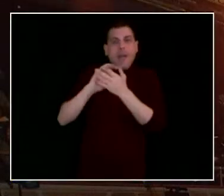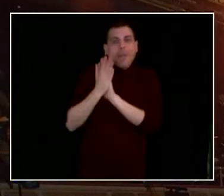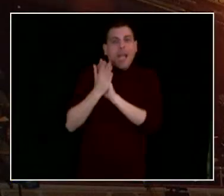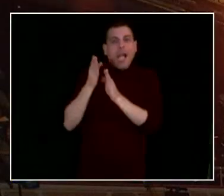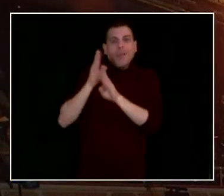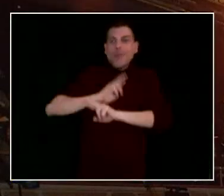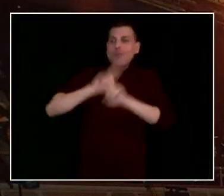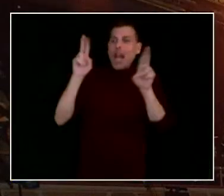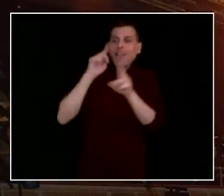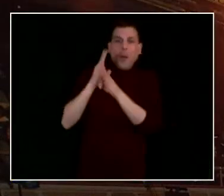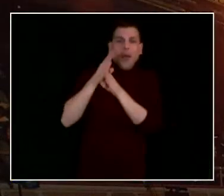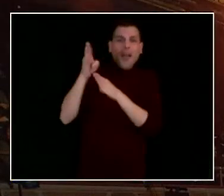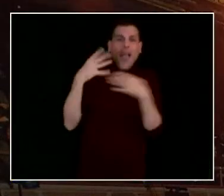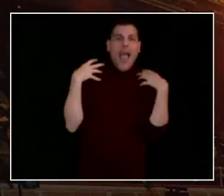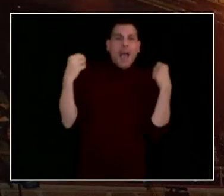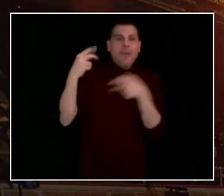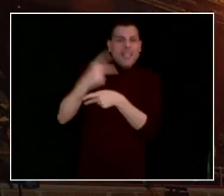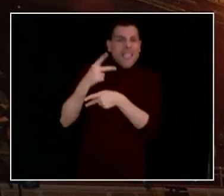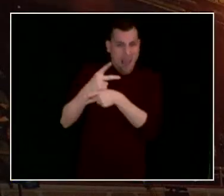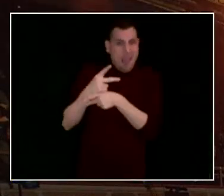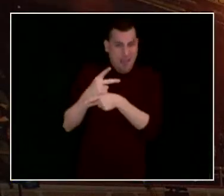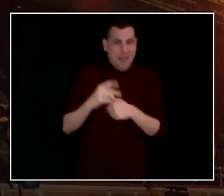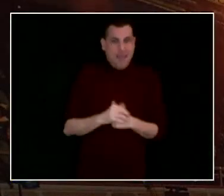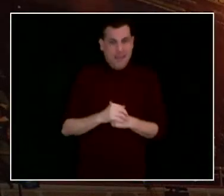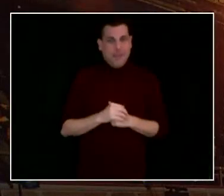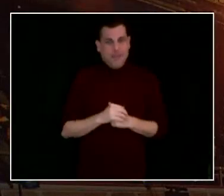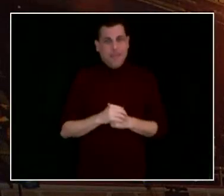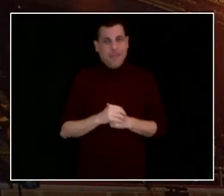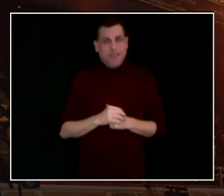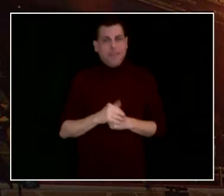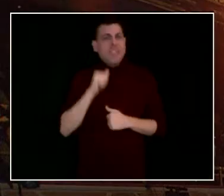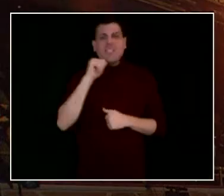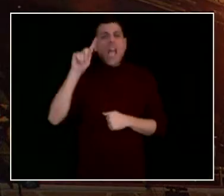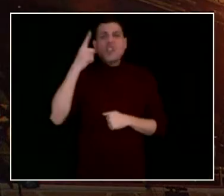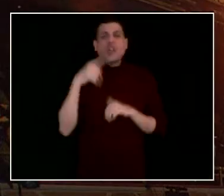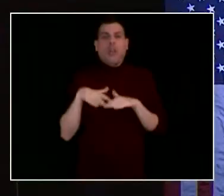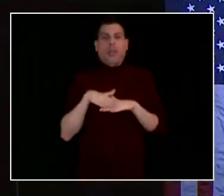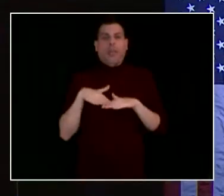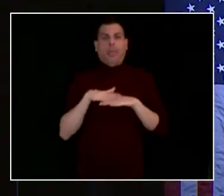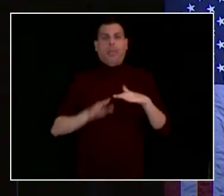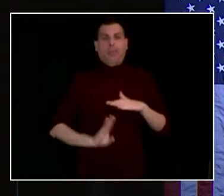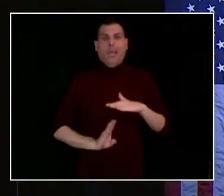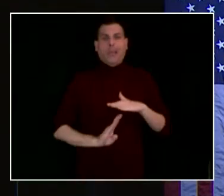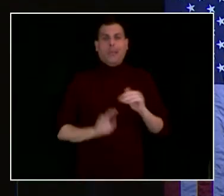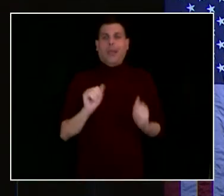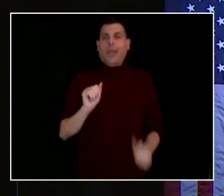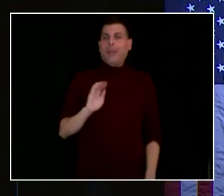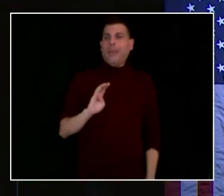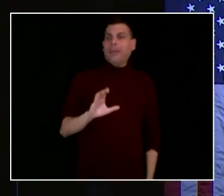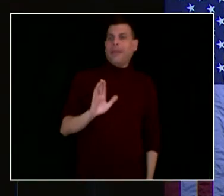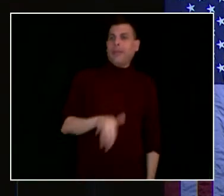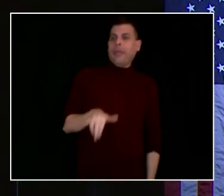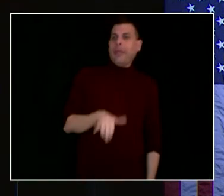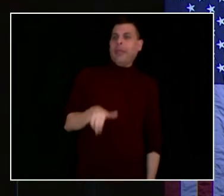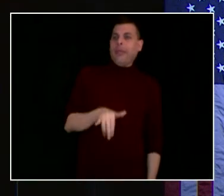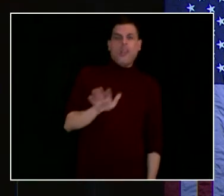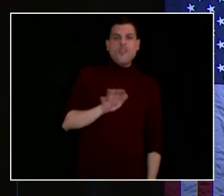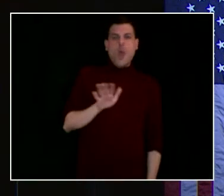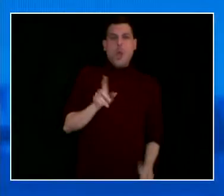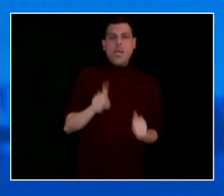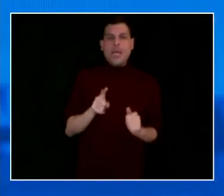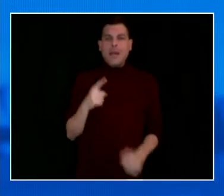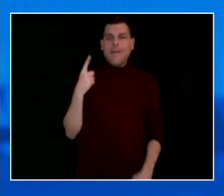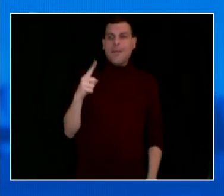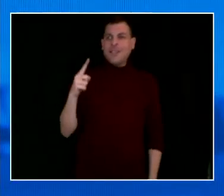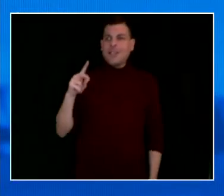for success is about more than just the ABCs, it's about the 1, 2, 3s. Terms